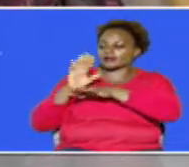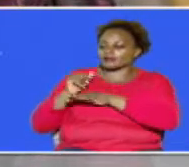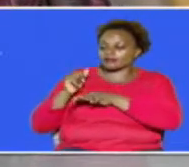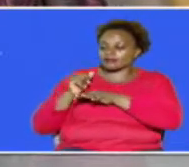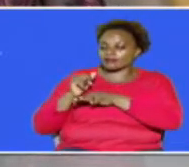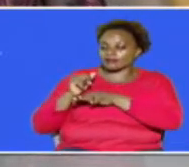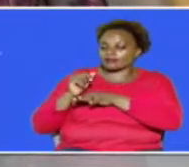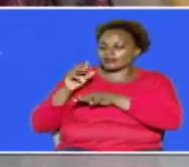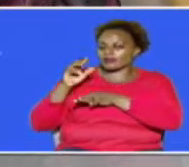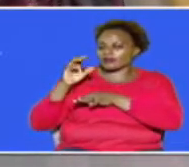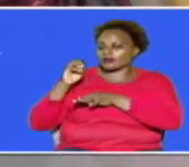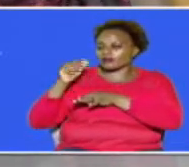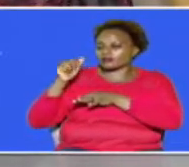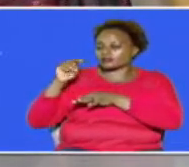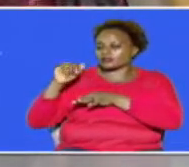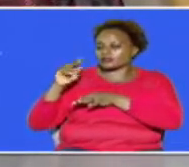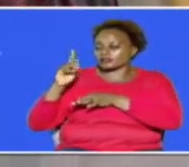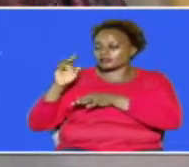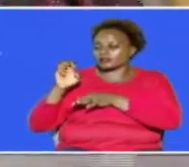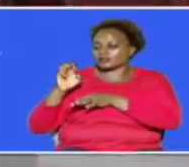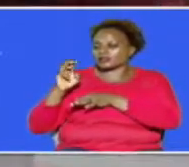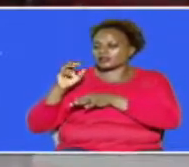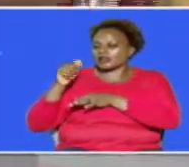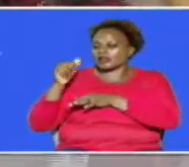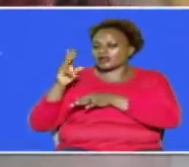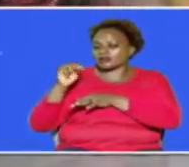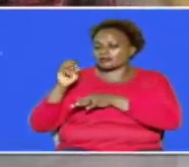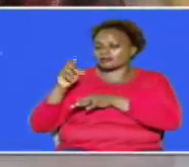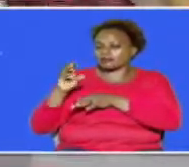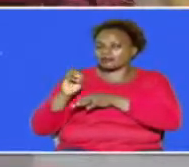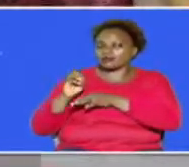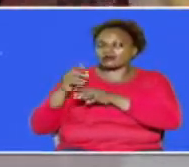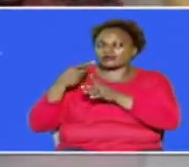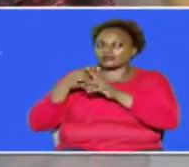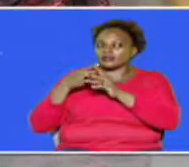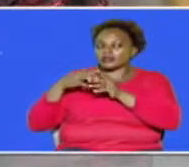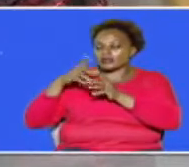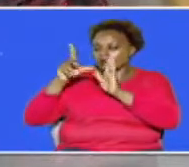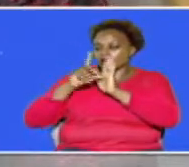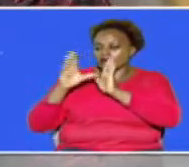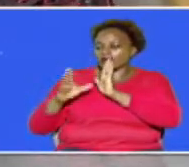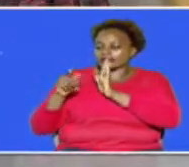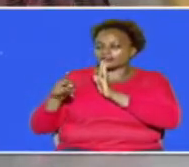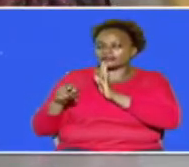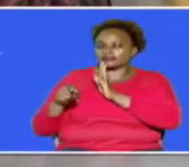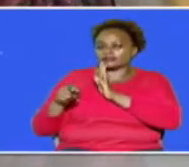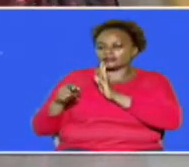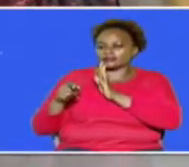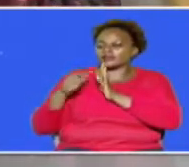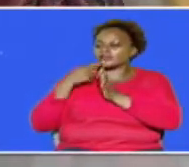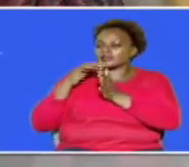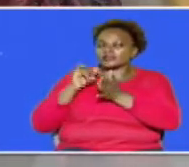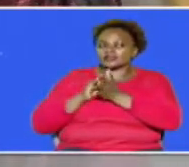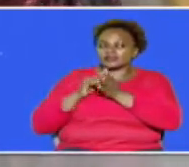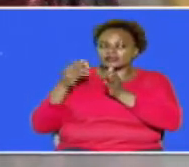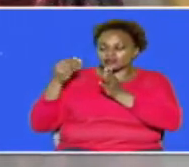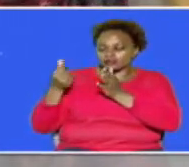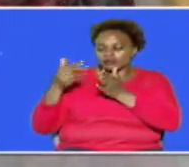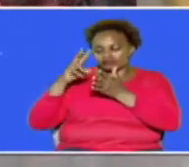Mheshimiwa Otienda Molo. Otienda Molo went and stood there. We thought now we're going through the document because he's a senior lawyer. Otienda Molo went and said the